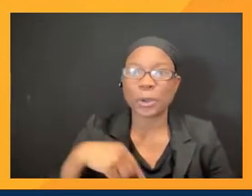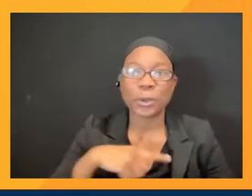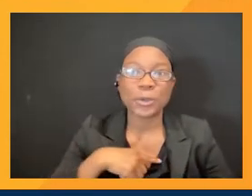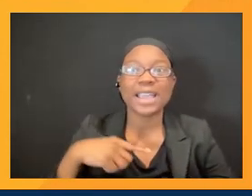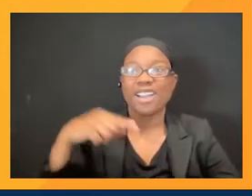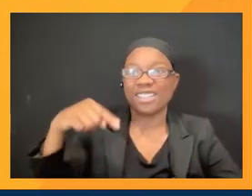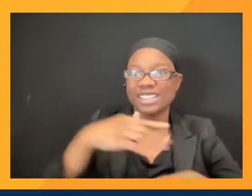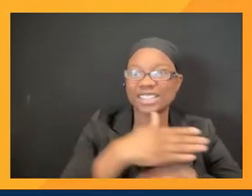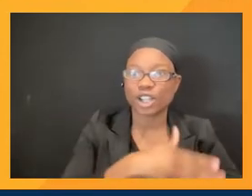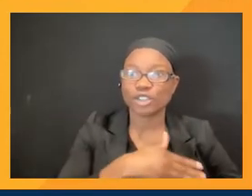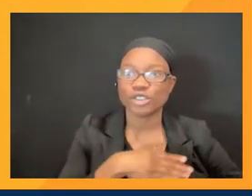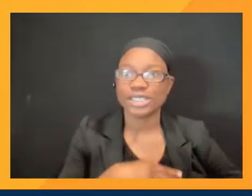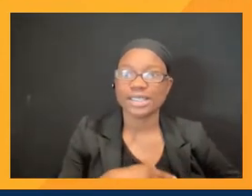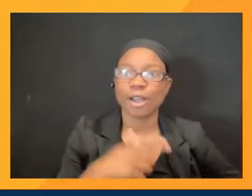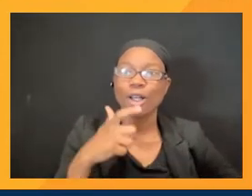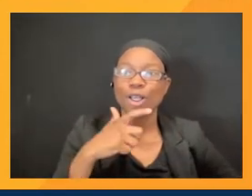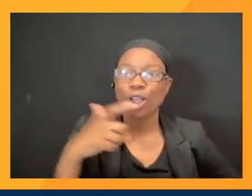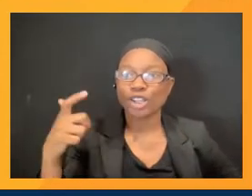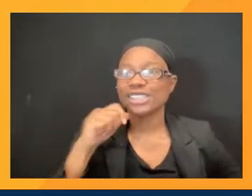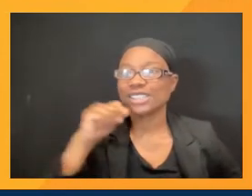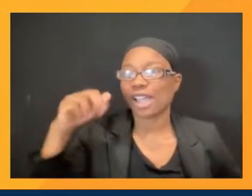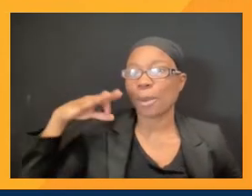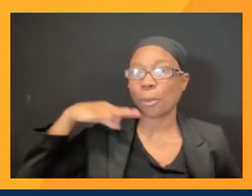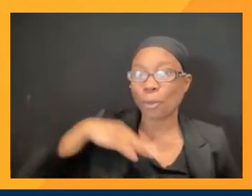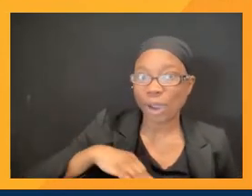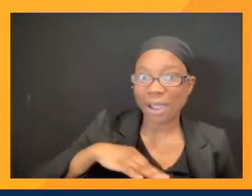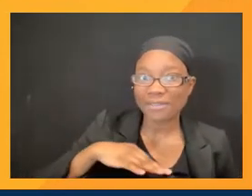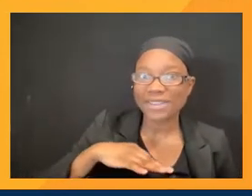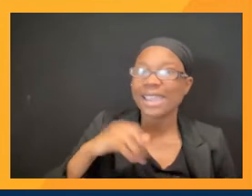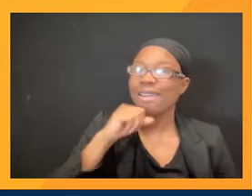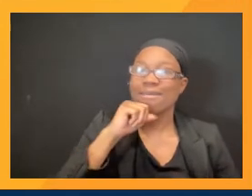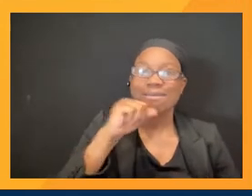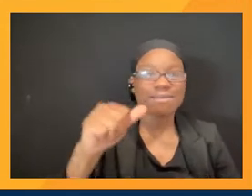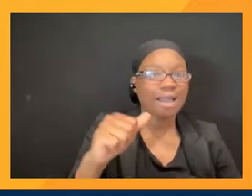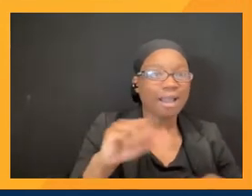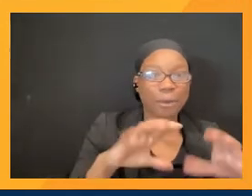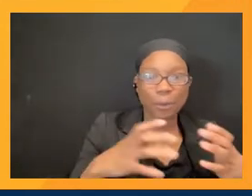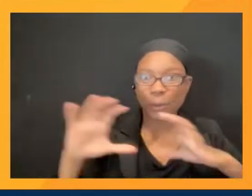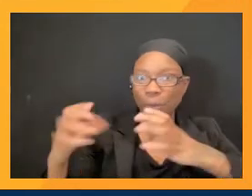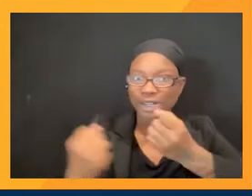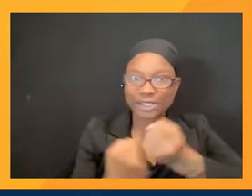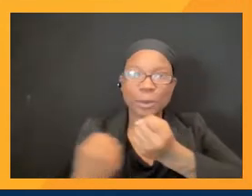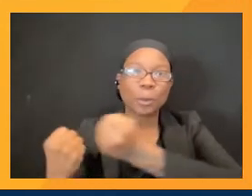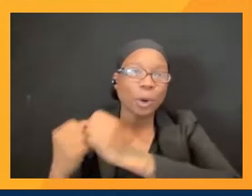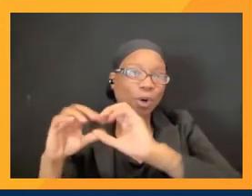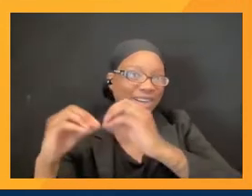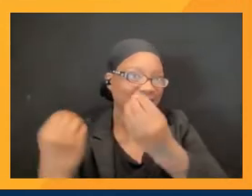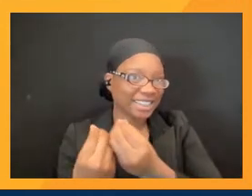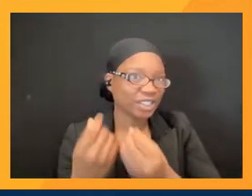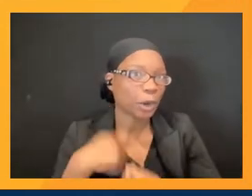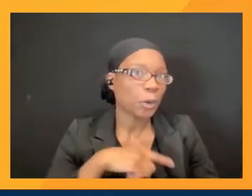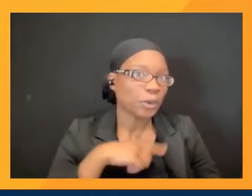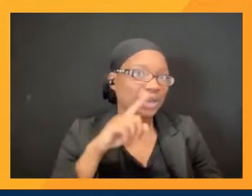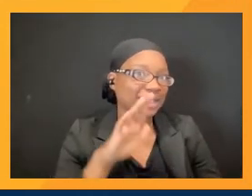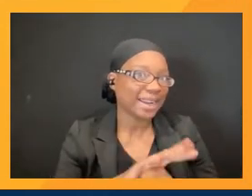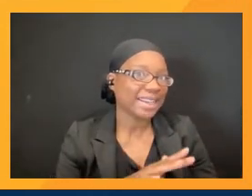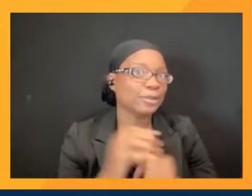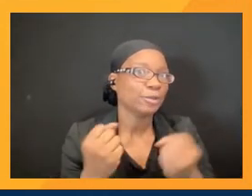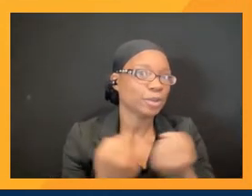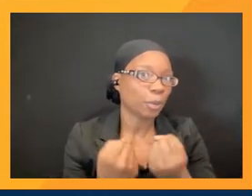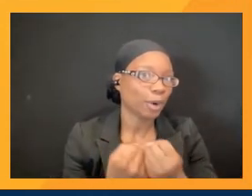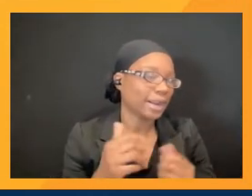ago, as you said, Omar, and I'm currently the Chief of Staff and Director of Strategic Partnerships on the Global Policy and Communications team. And Airbnb has